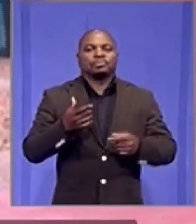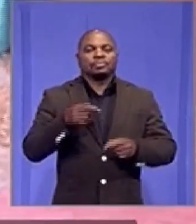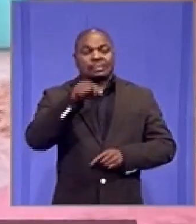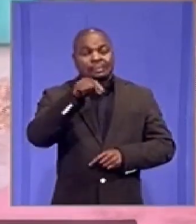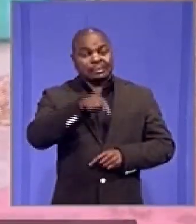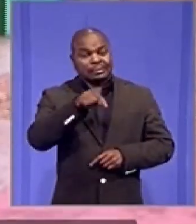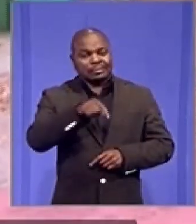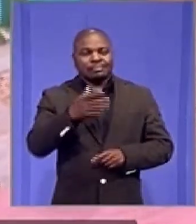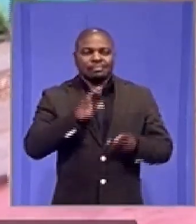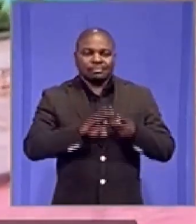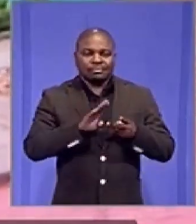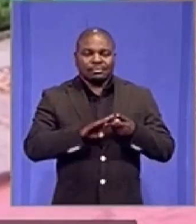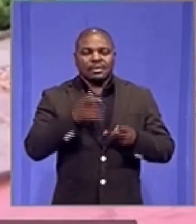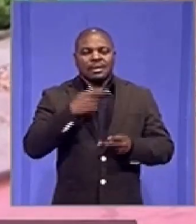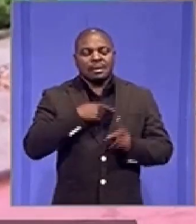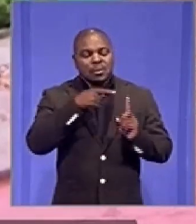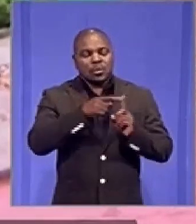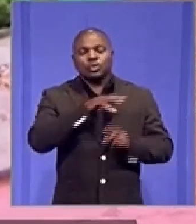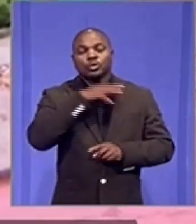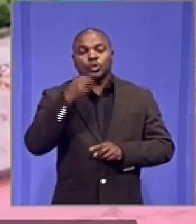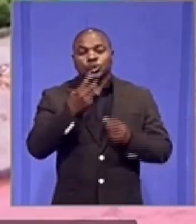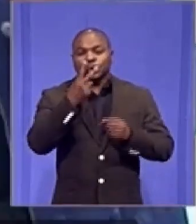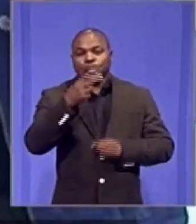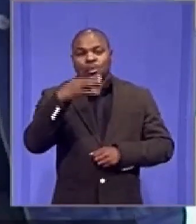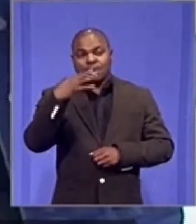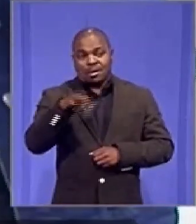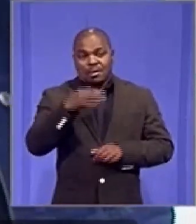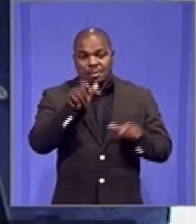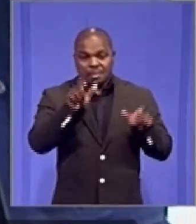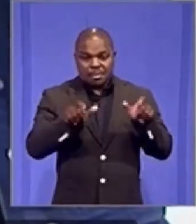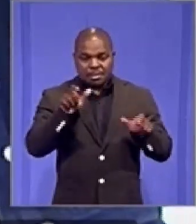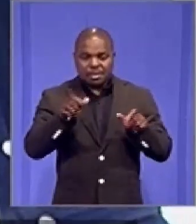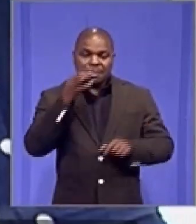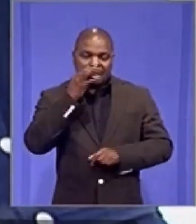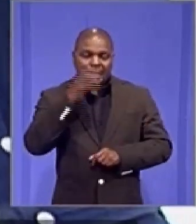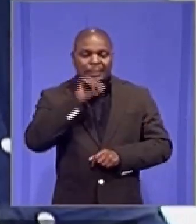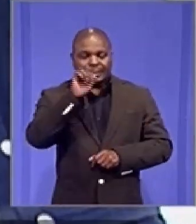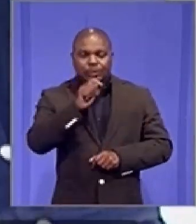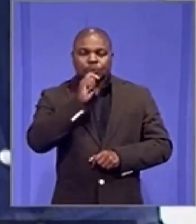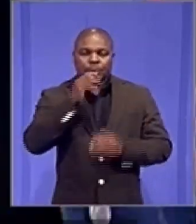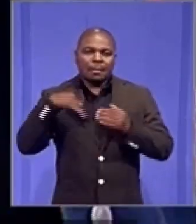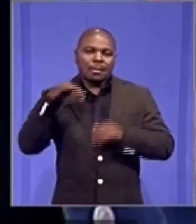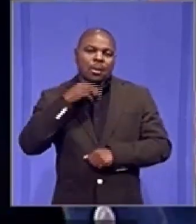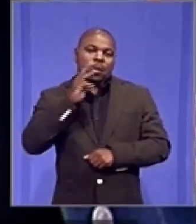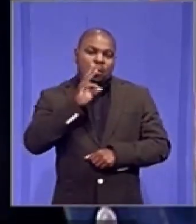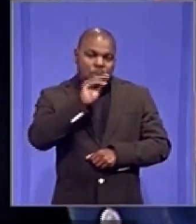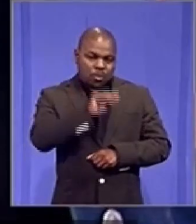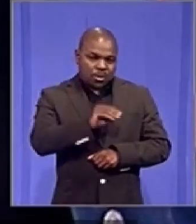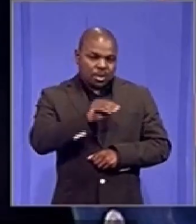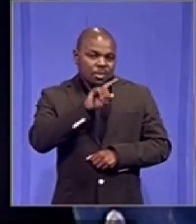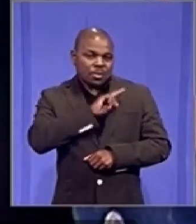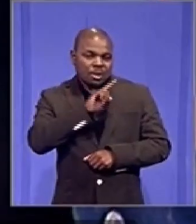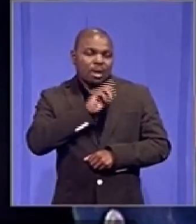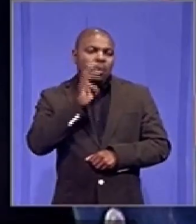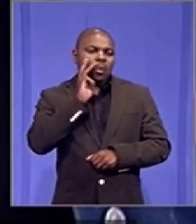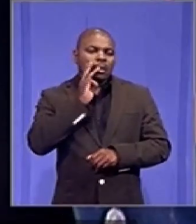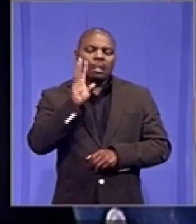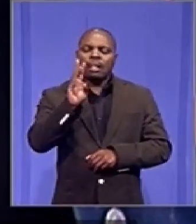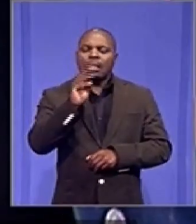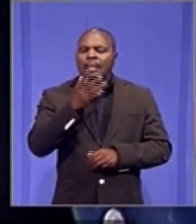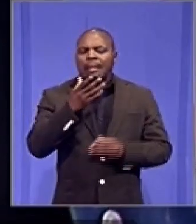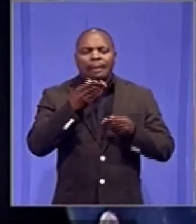Kate Lemao, yo e leng moagi wa kwa zone 2 kwa garankua, o netefaditse gore metsi a buile gape morago ga gore dithepe di kgale ka